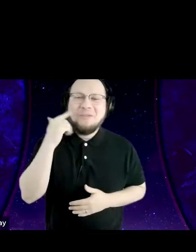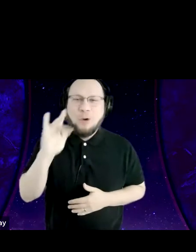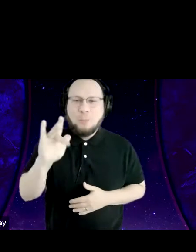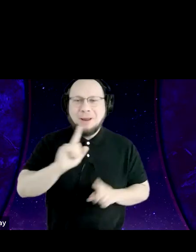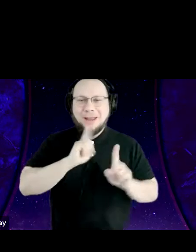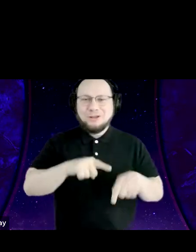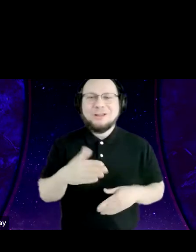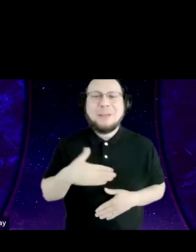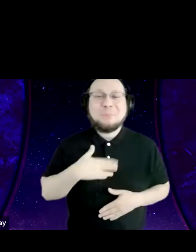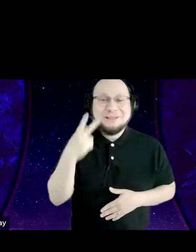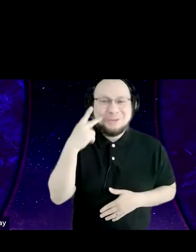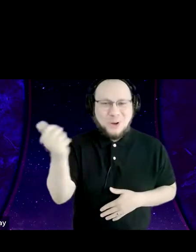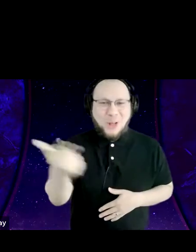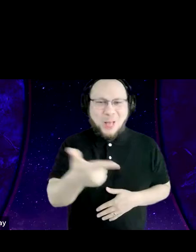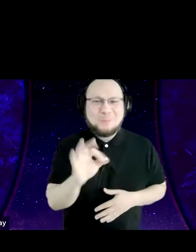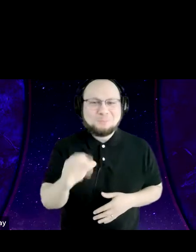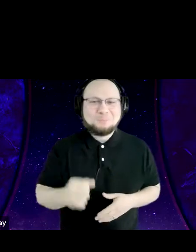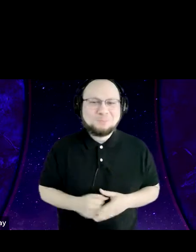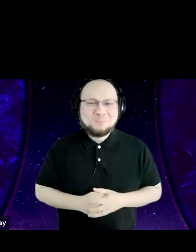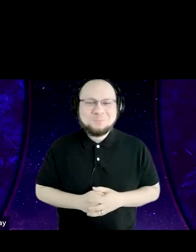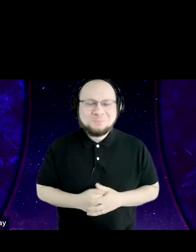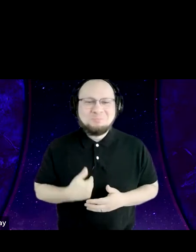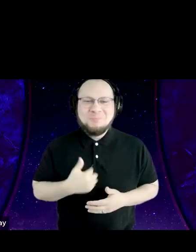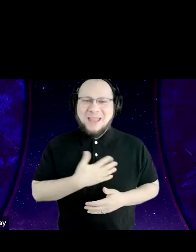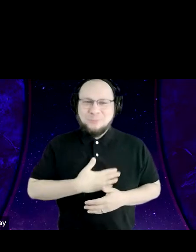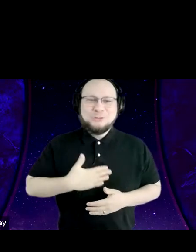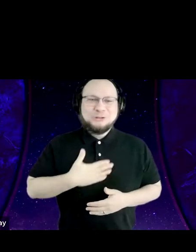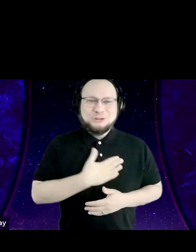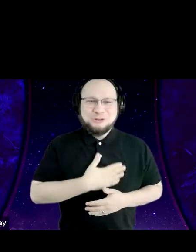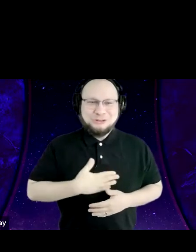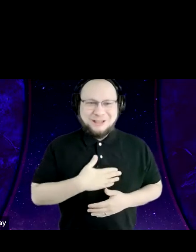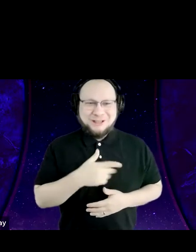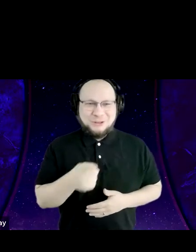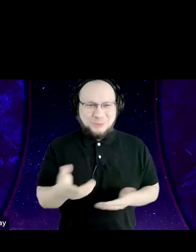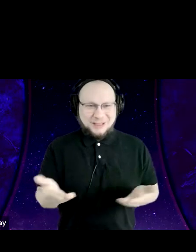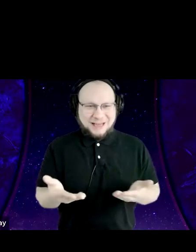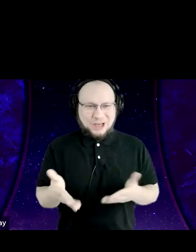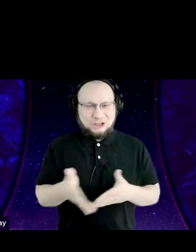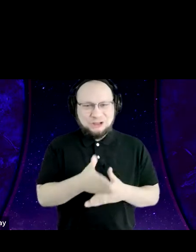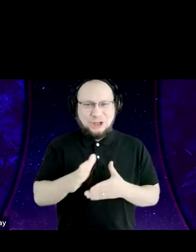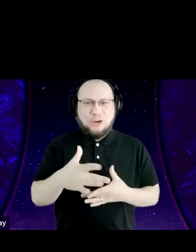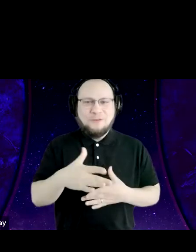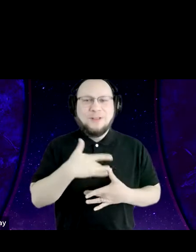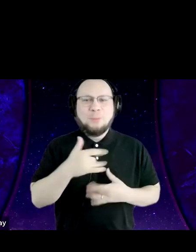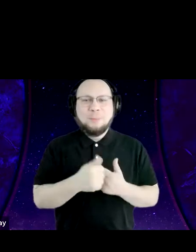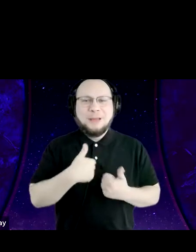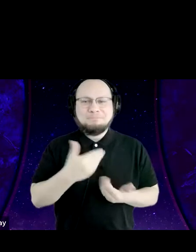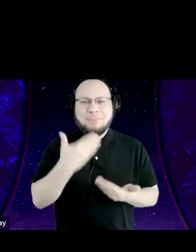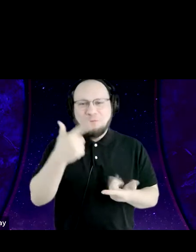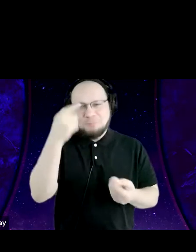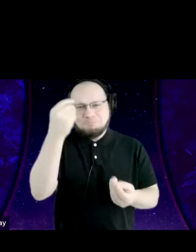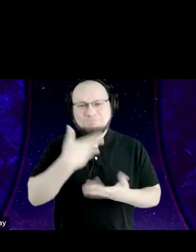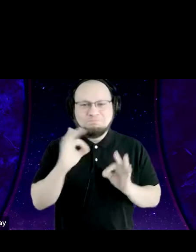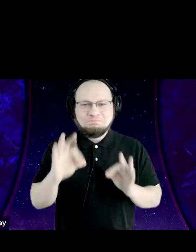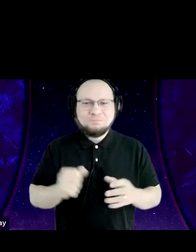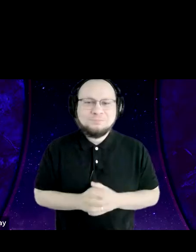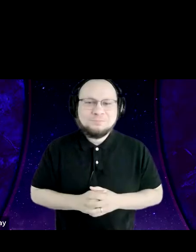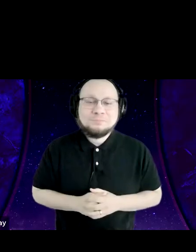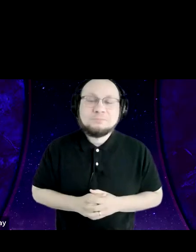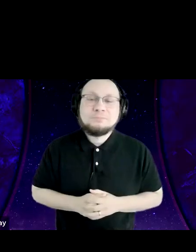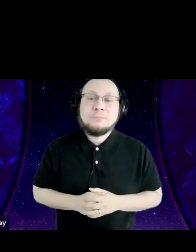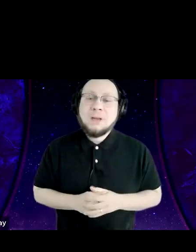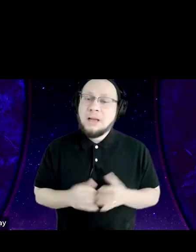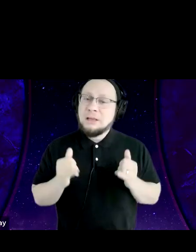you all here. And I appreciate you sharing how you're feeling. So, as I mentioned, I'm